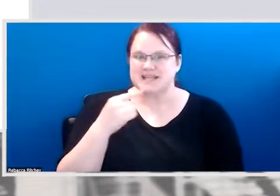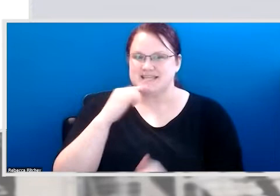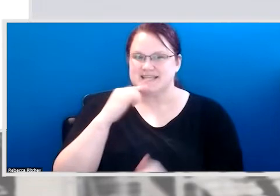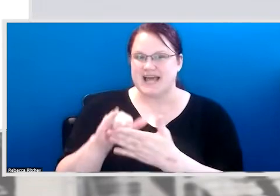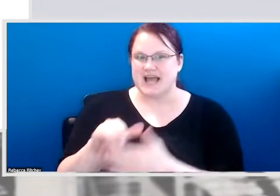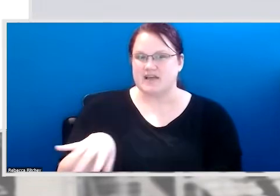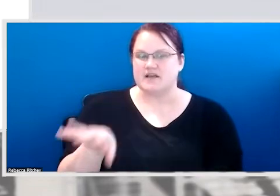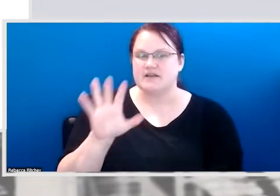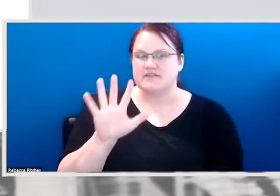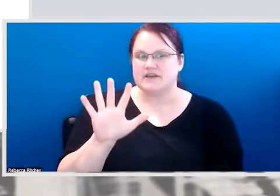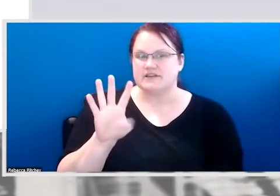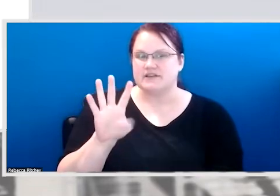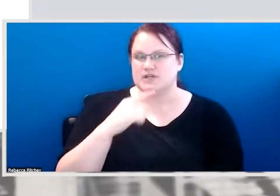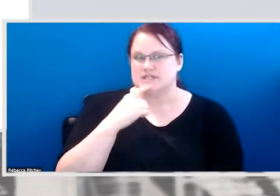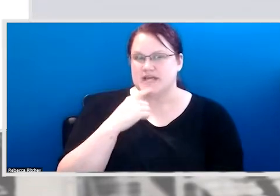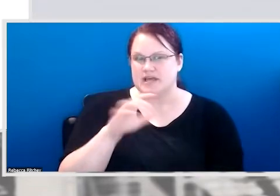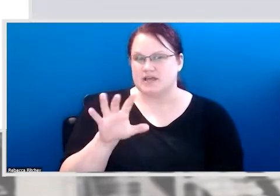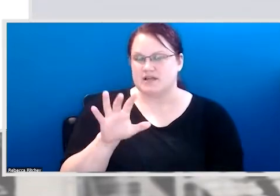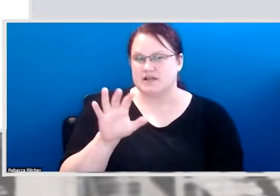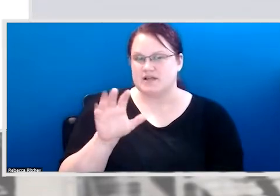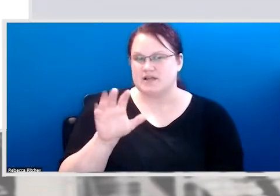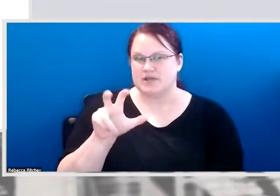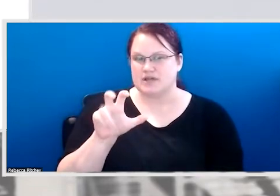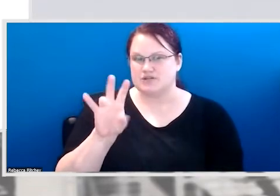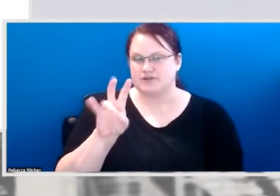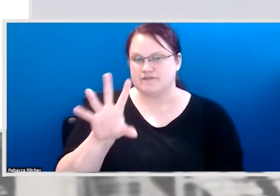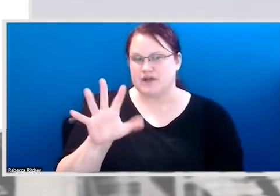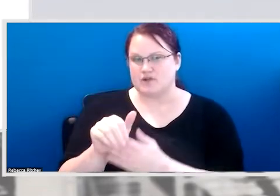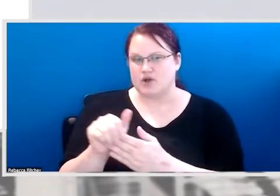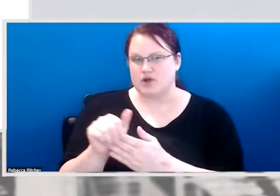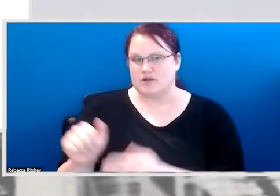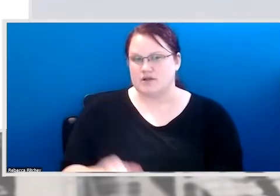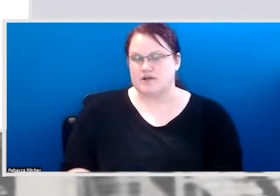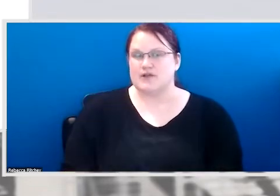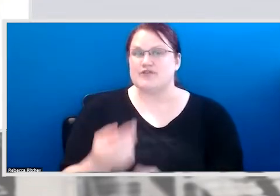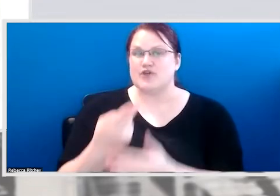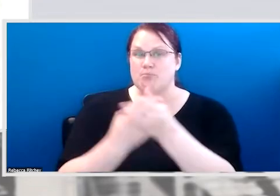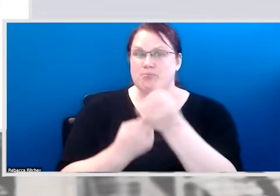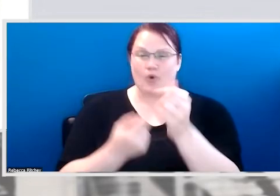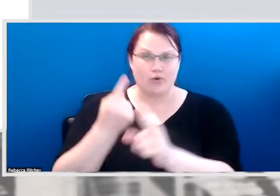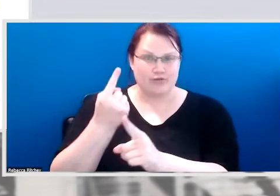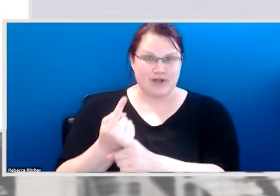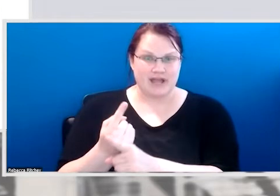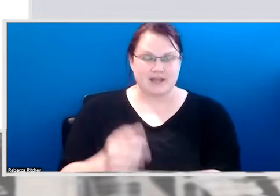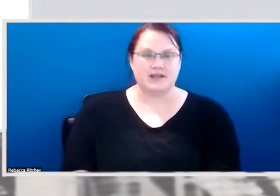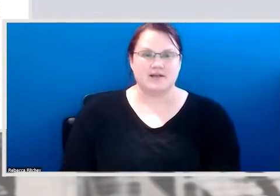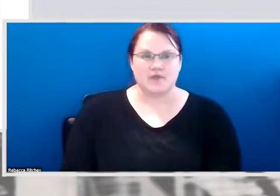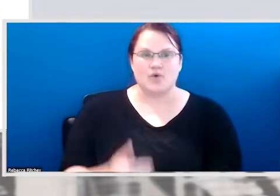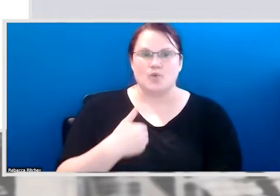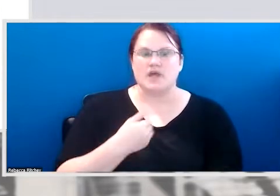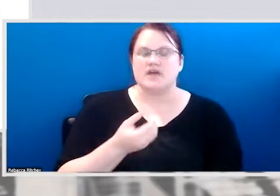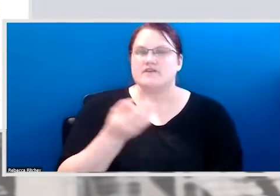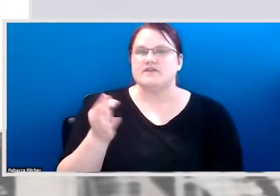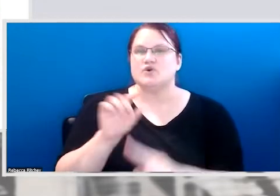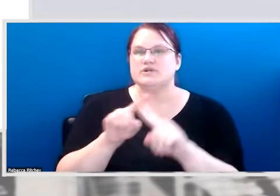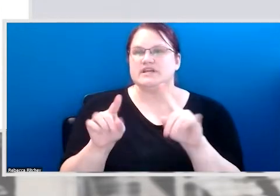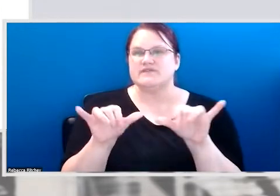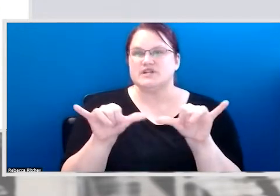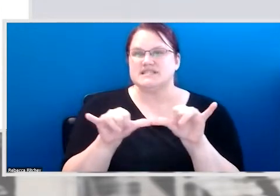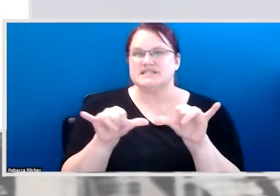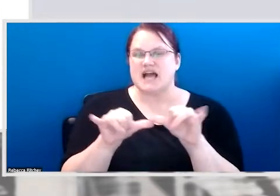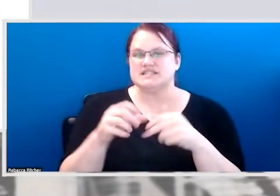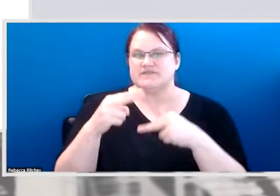option B, $375. The correct answer is they're both right. We actually have a few different sized facilities with